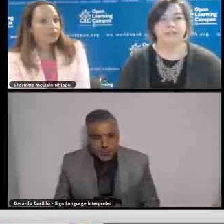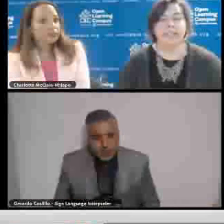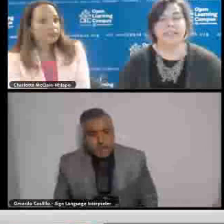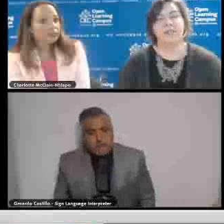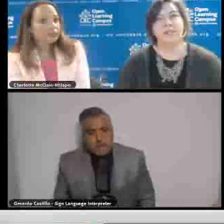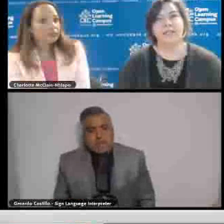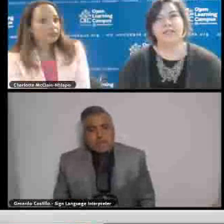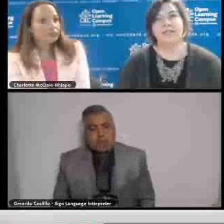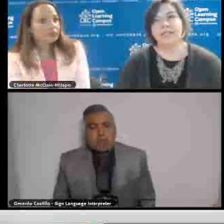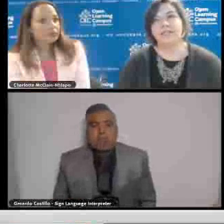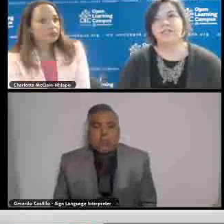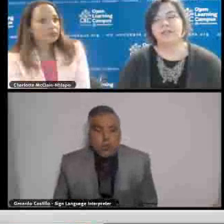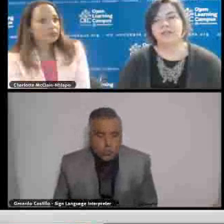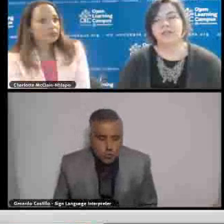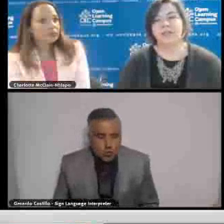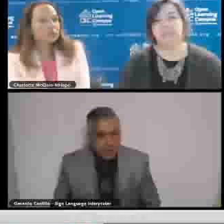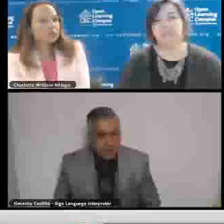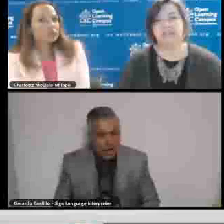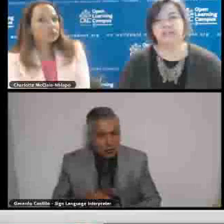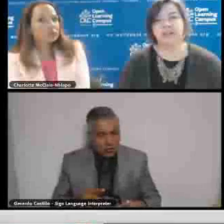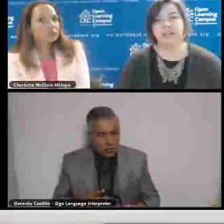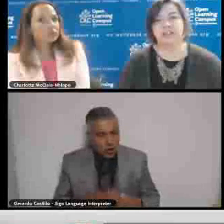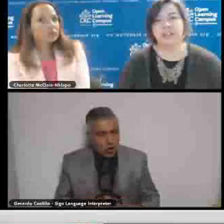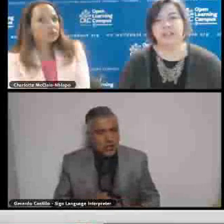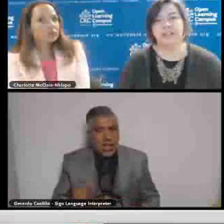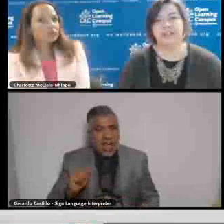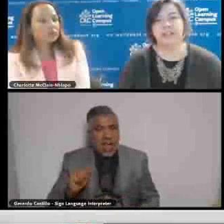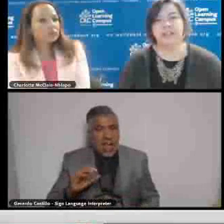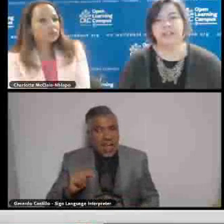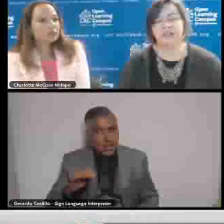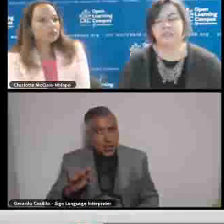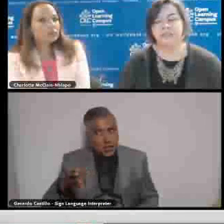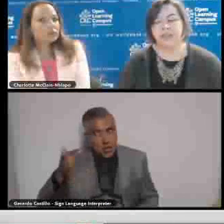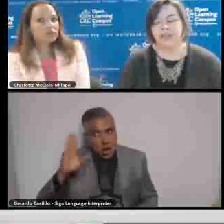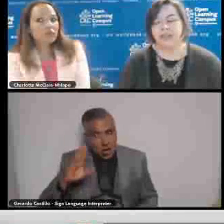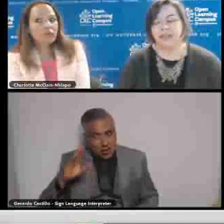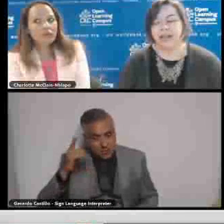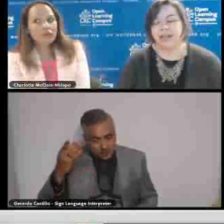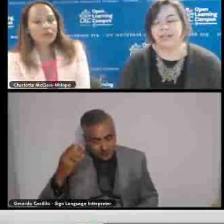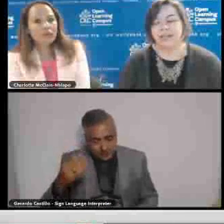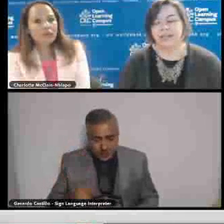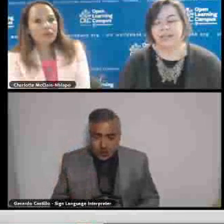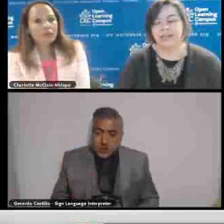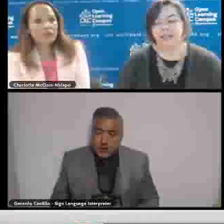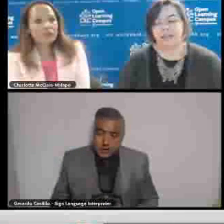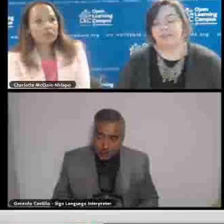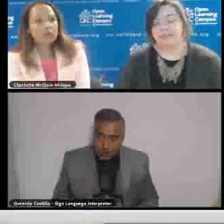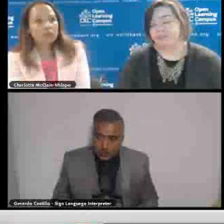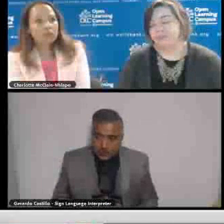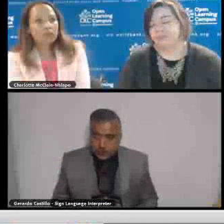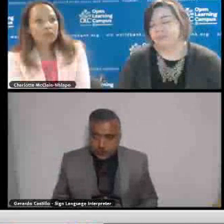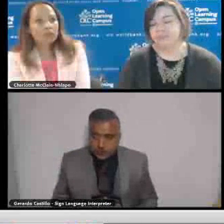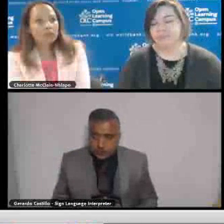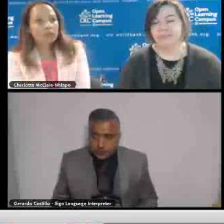So natural disasters are often called acts of God, right? And that is,